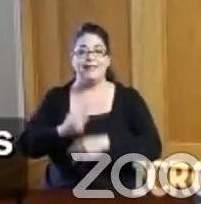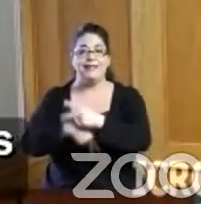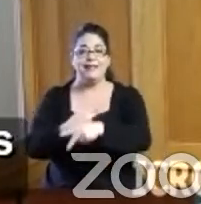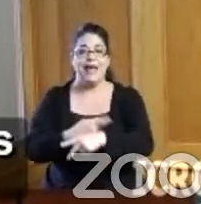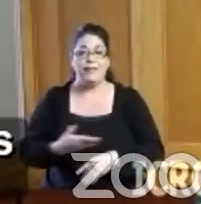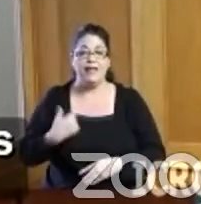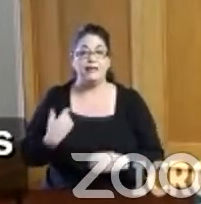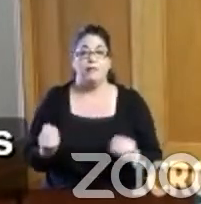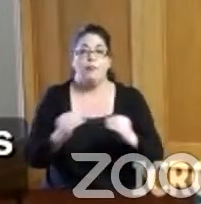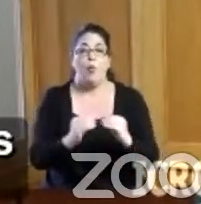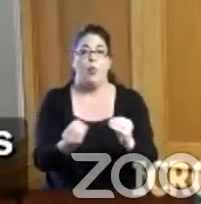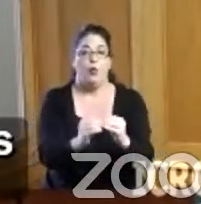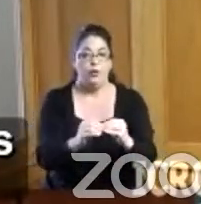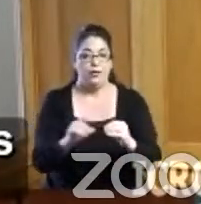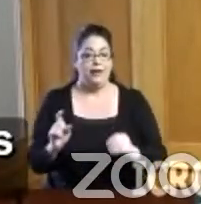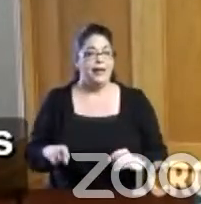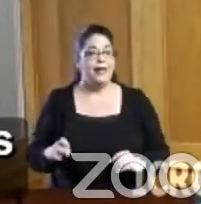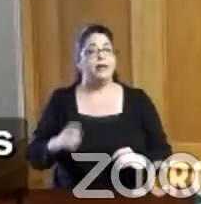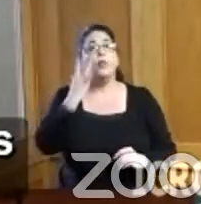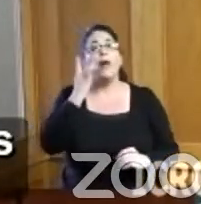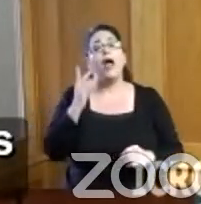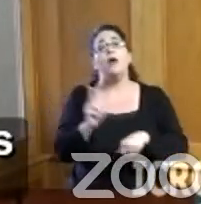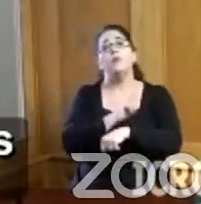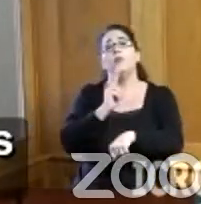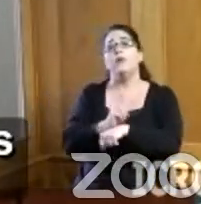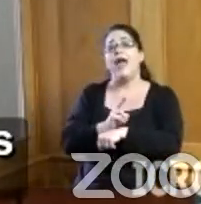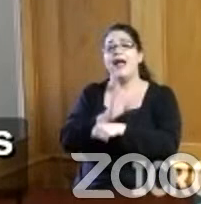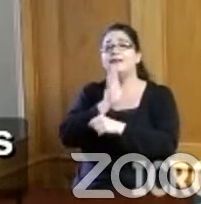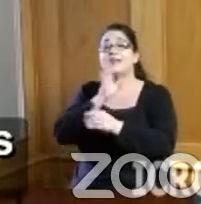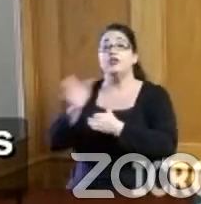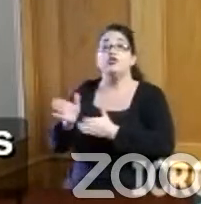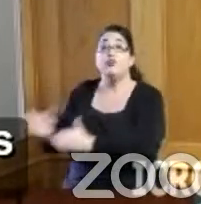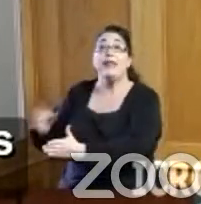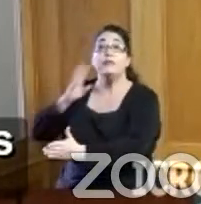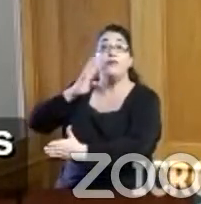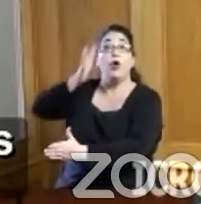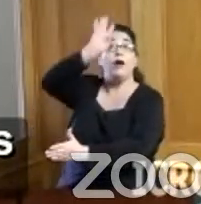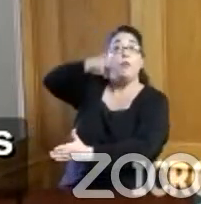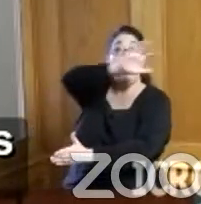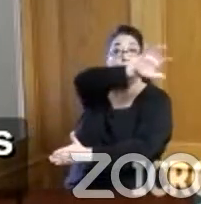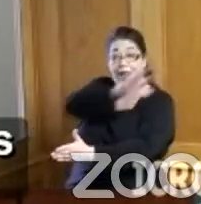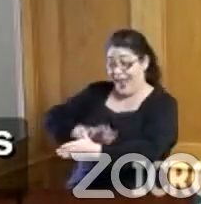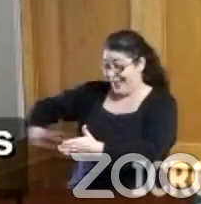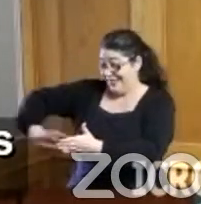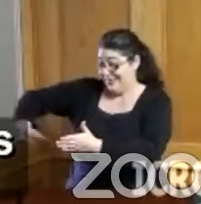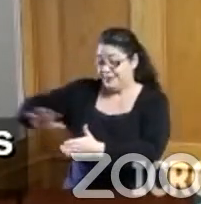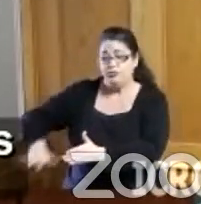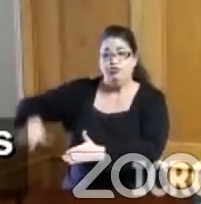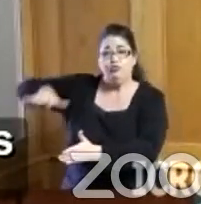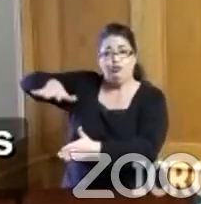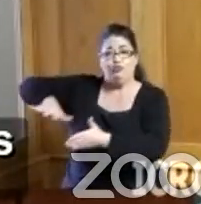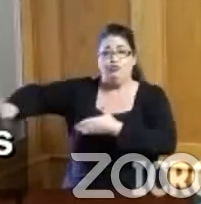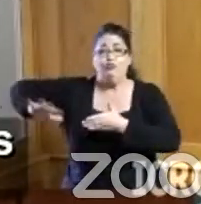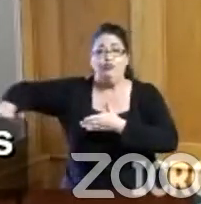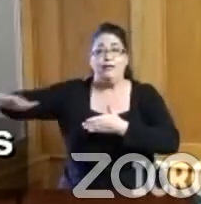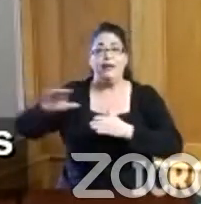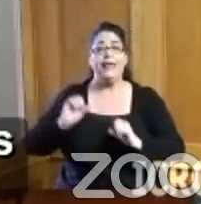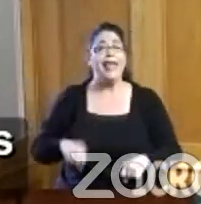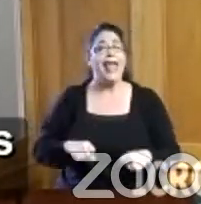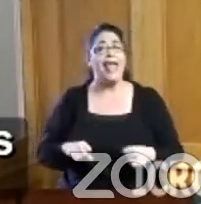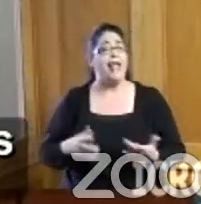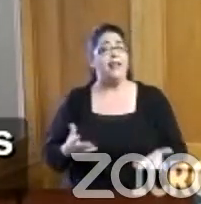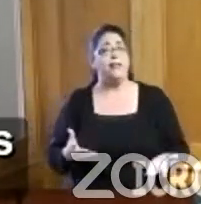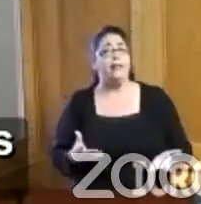to be doing more of in terms of, you know, utilizing streams for what they're there for, right? It's for days like this, you know? And many times we've